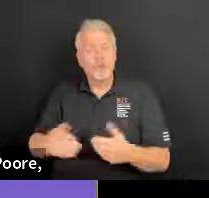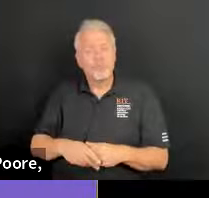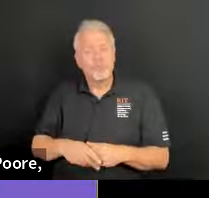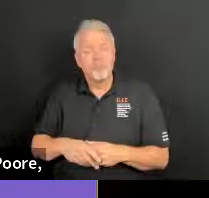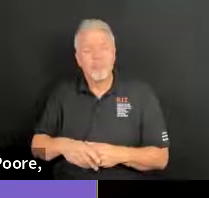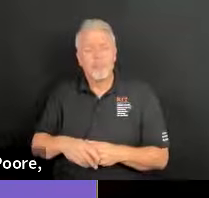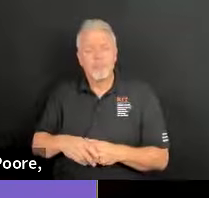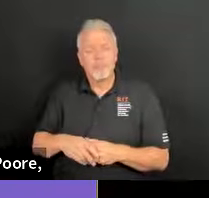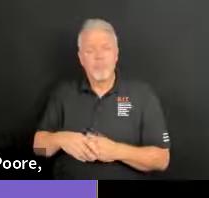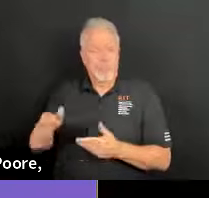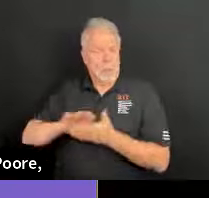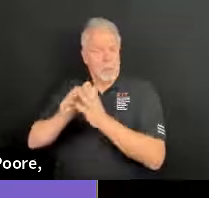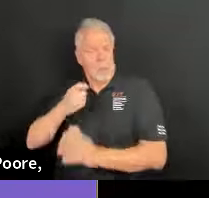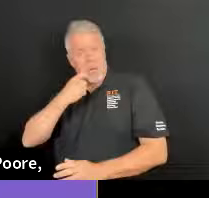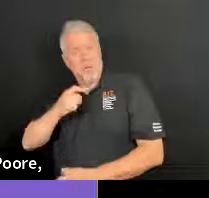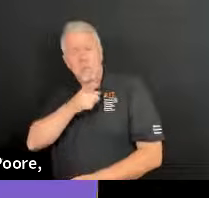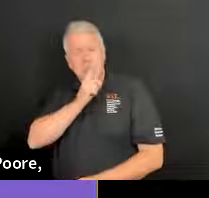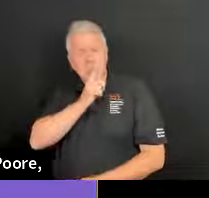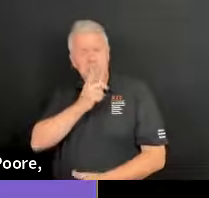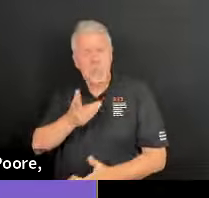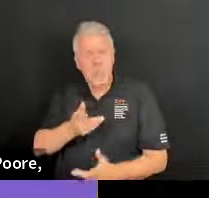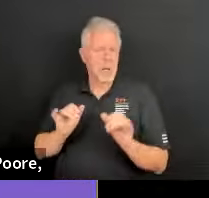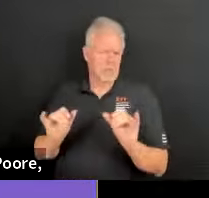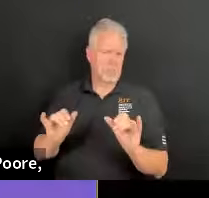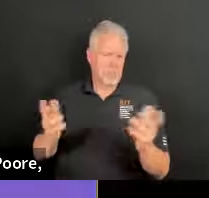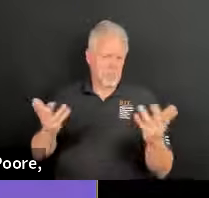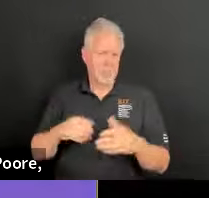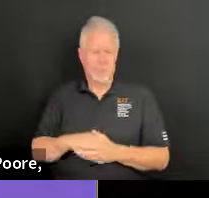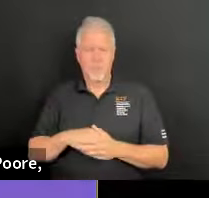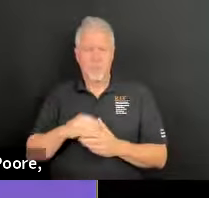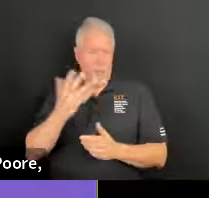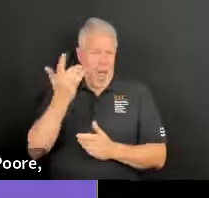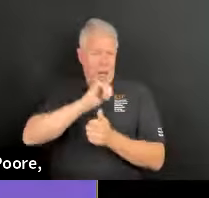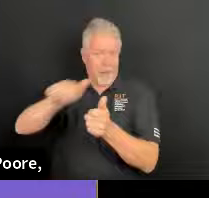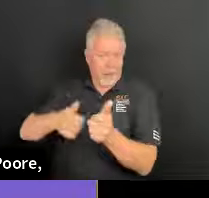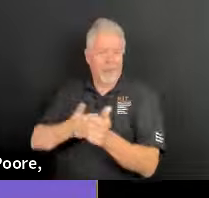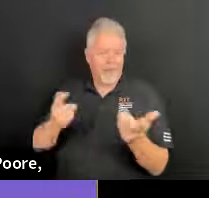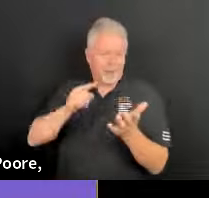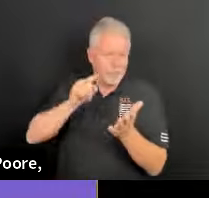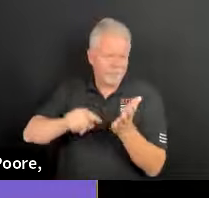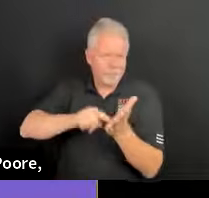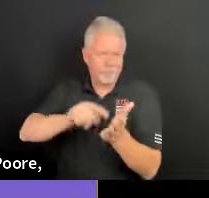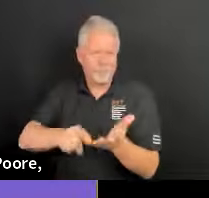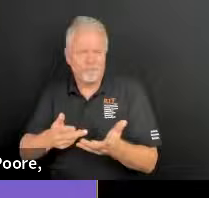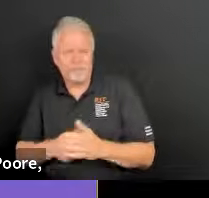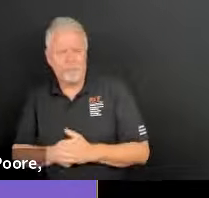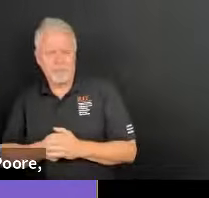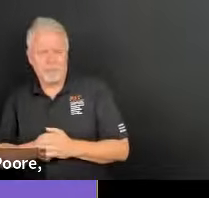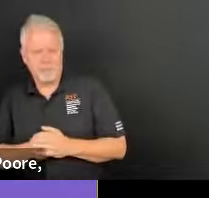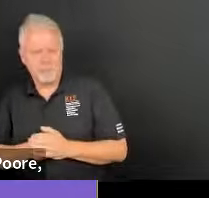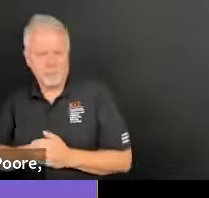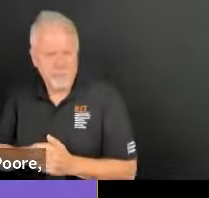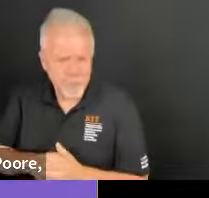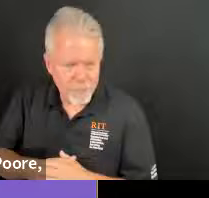with their dinner, they can have a drink of alcohol. Does that mean they'll become addicted? No. And the reason behind